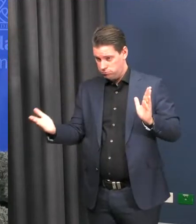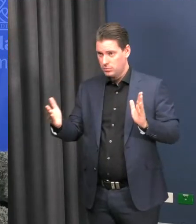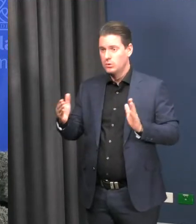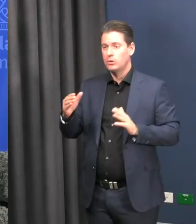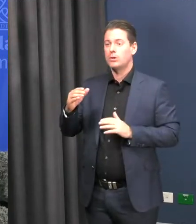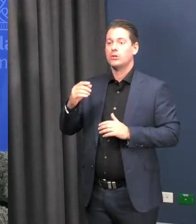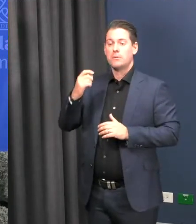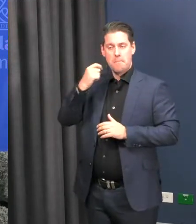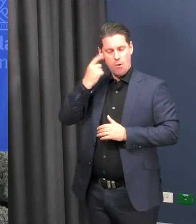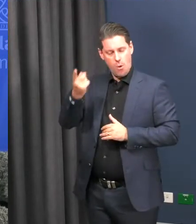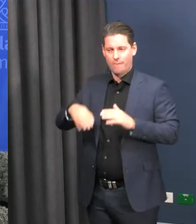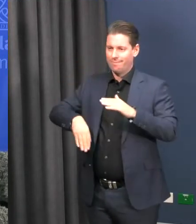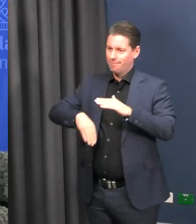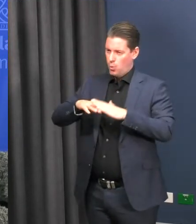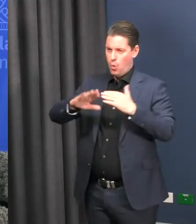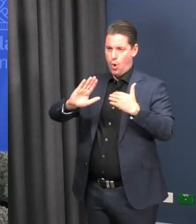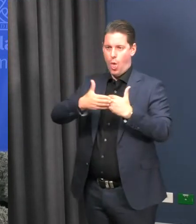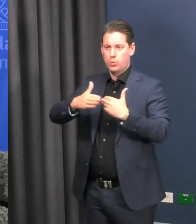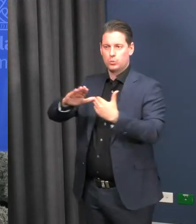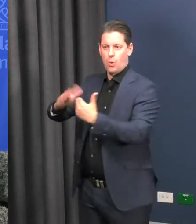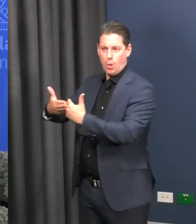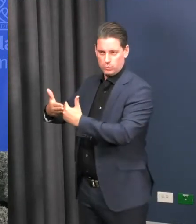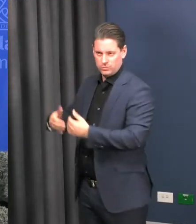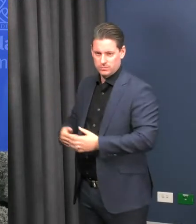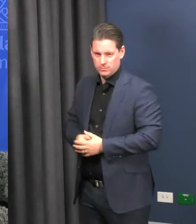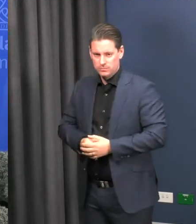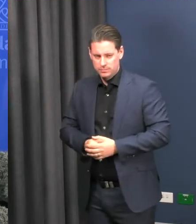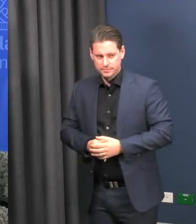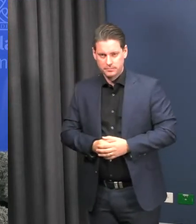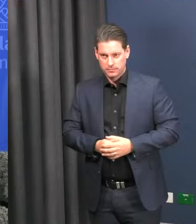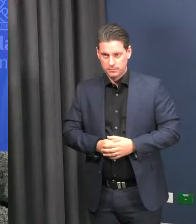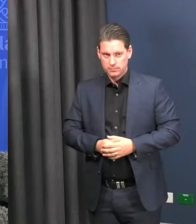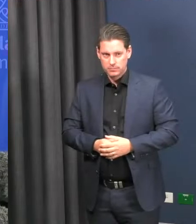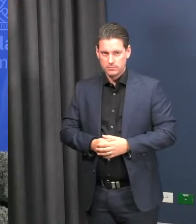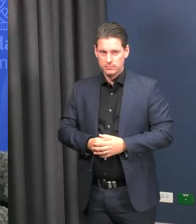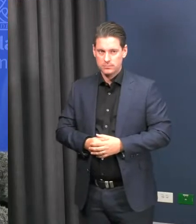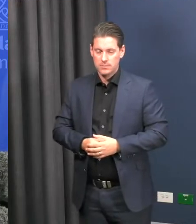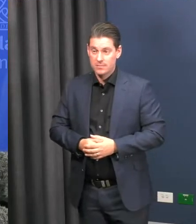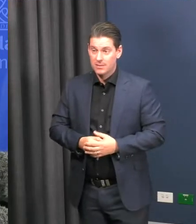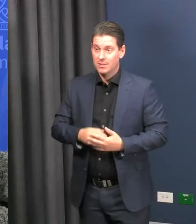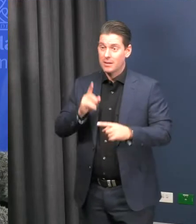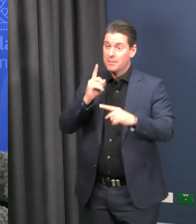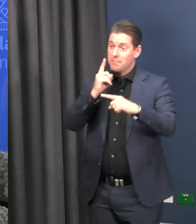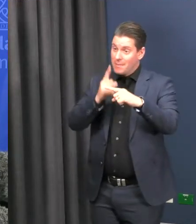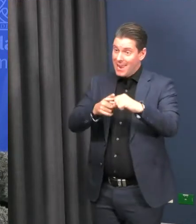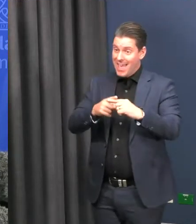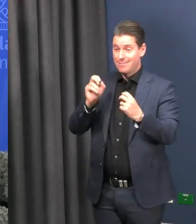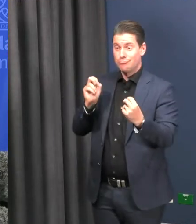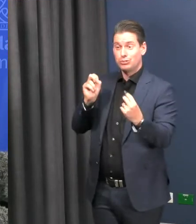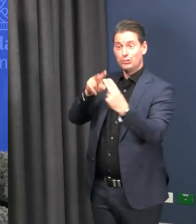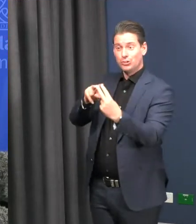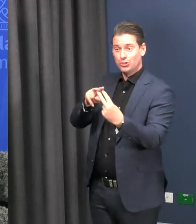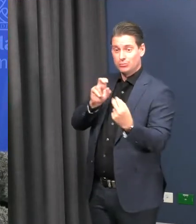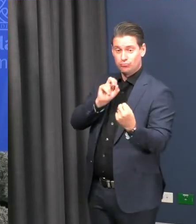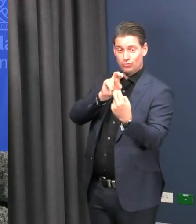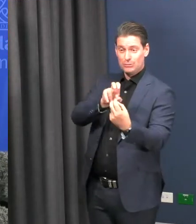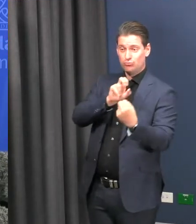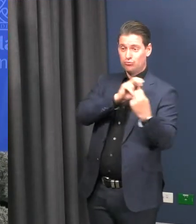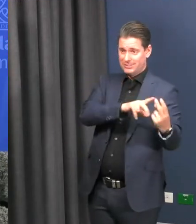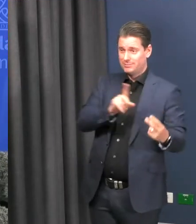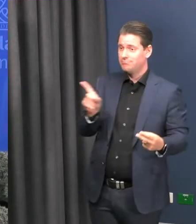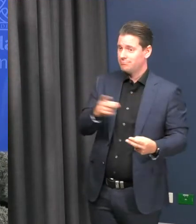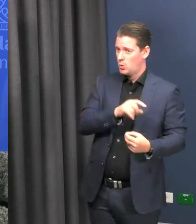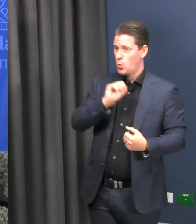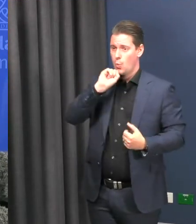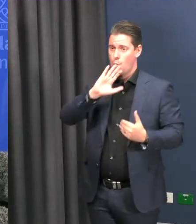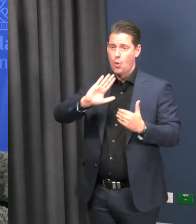on Thursday and Friday. Queenslanders need to be prepared for major roads and bridges to be closed. Obviously,